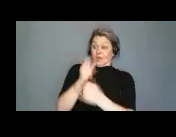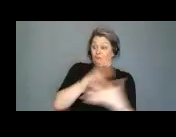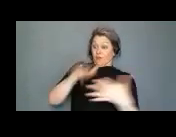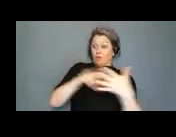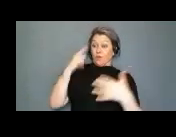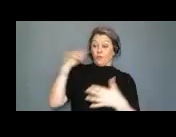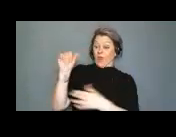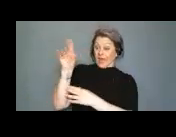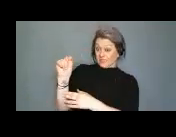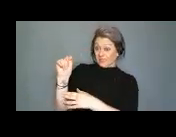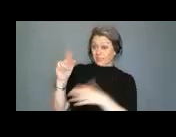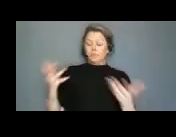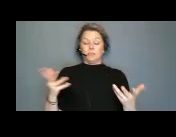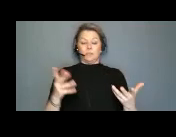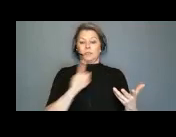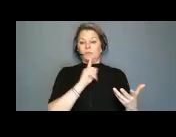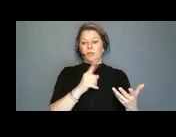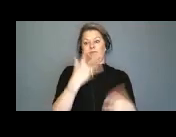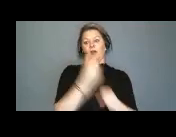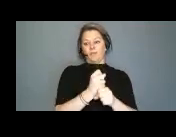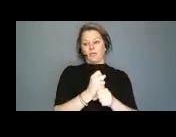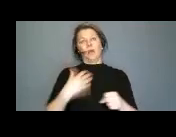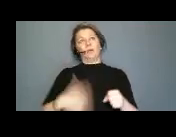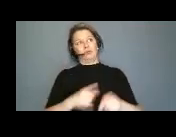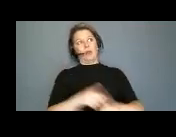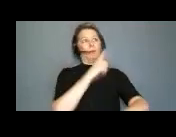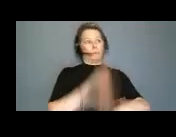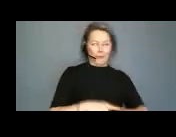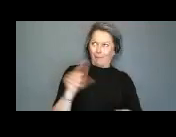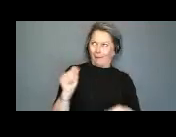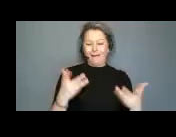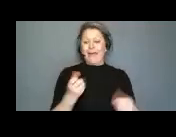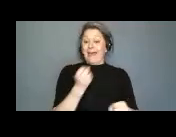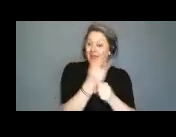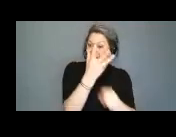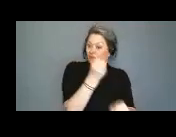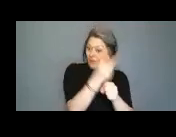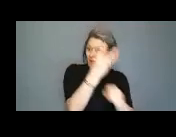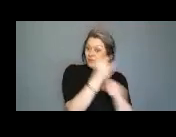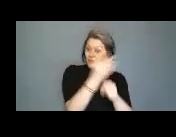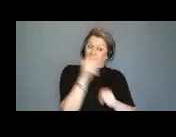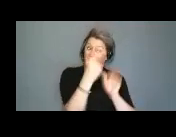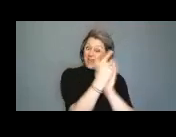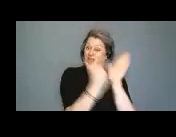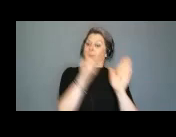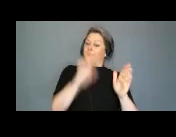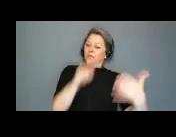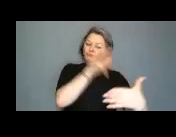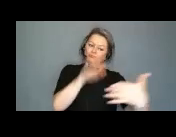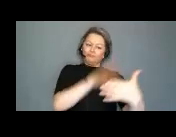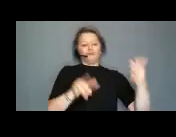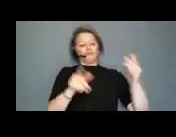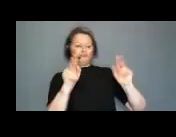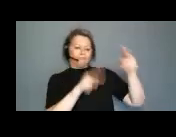feels like that some days. It means that every 5 years, that piece of legislation has to be reviewed. So